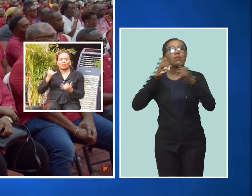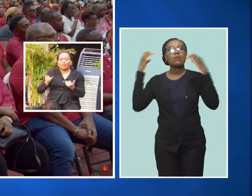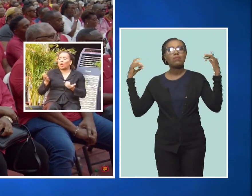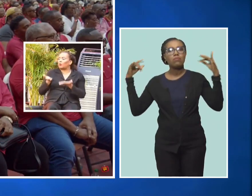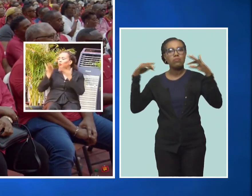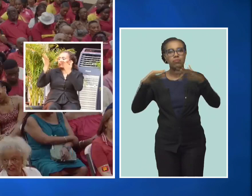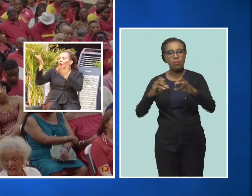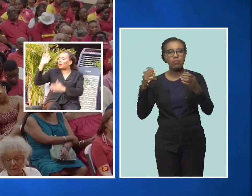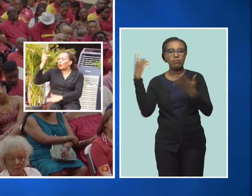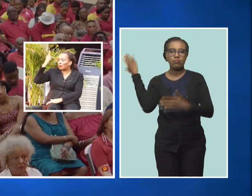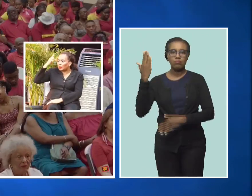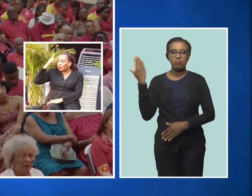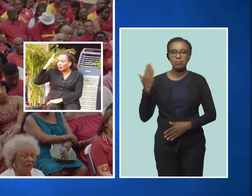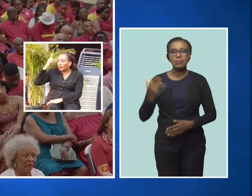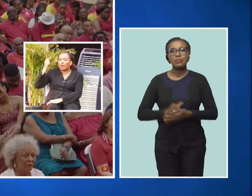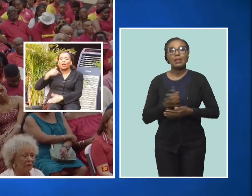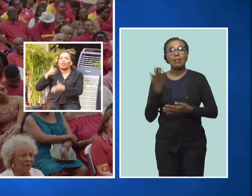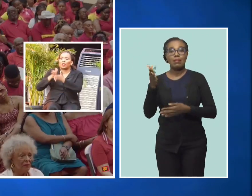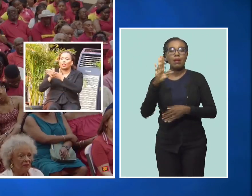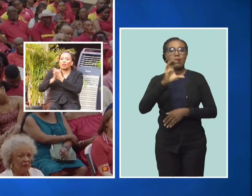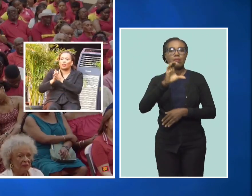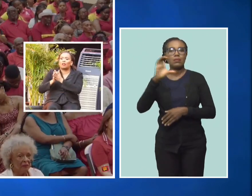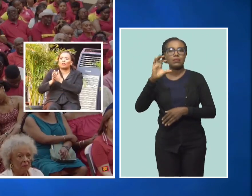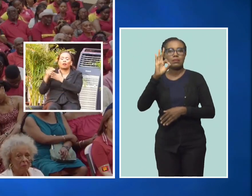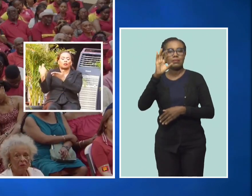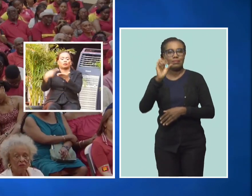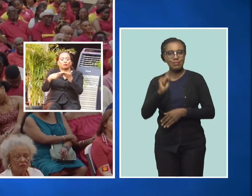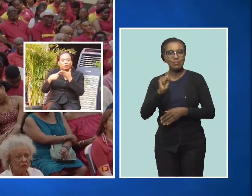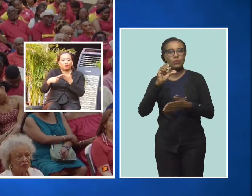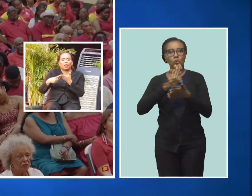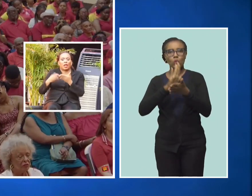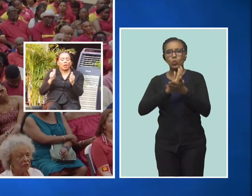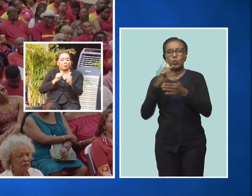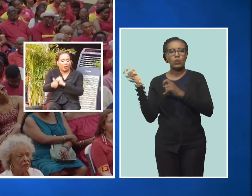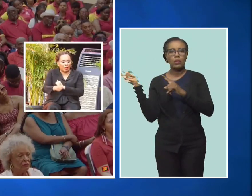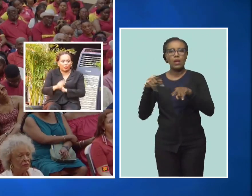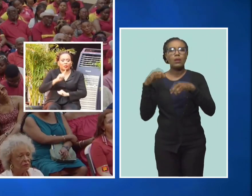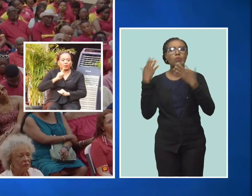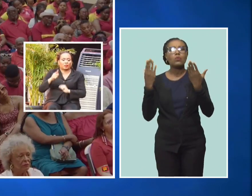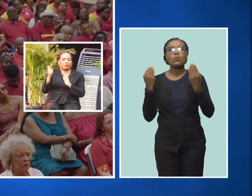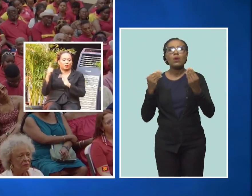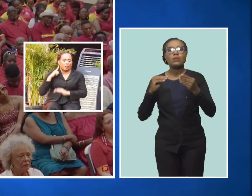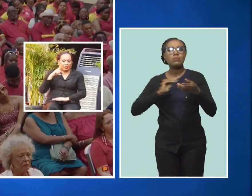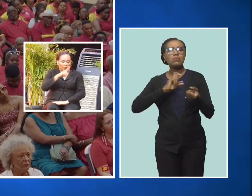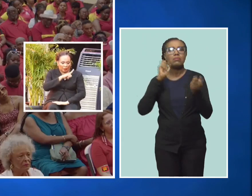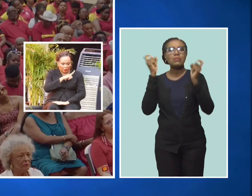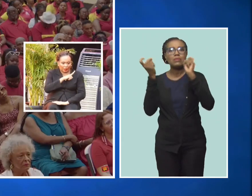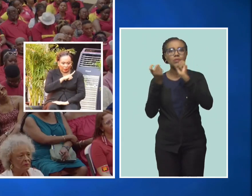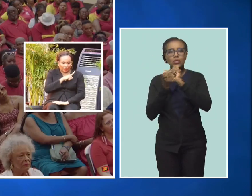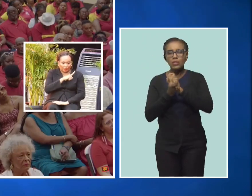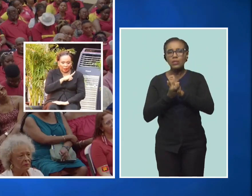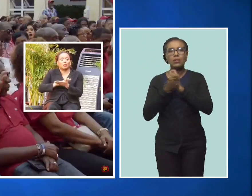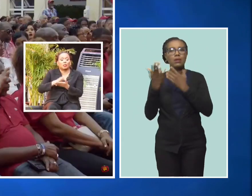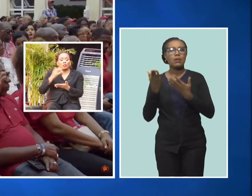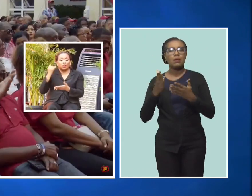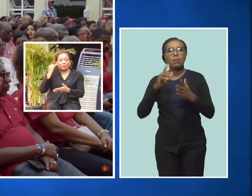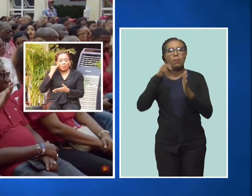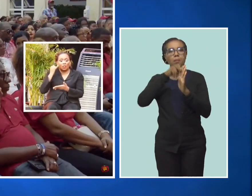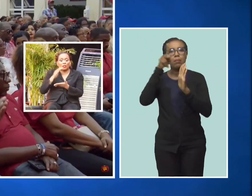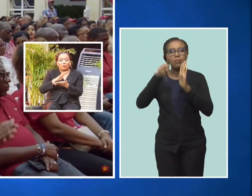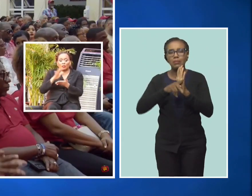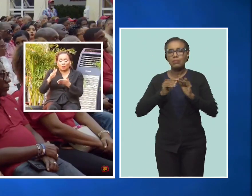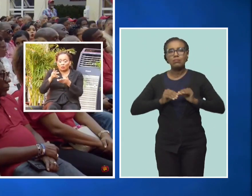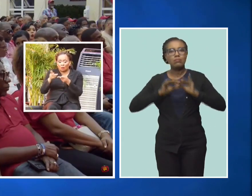at the Christchurch Foundation School she expects them to be refined and go out as a settled policy of the BLP and the government